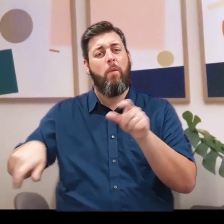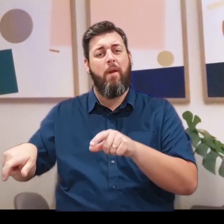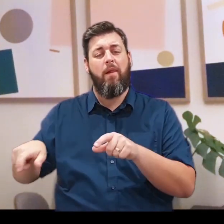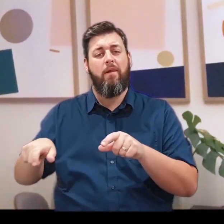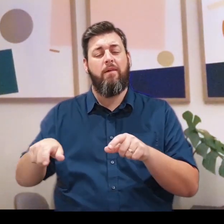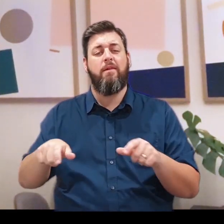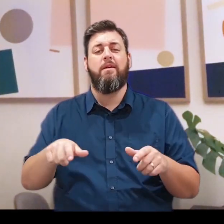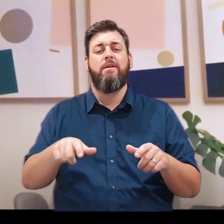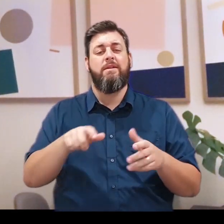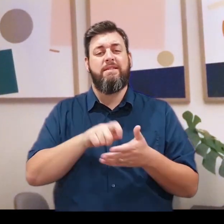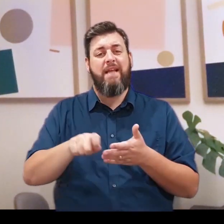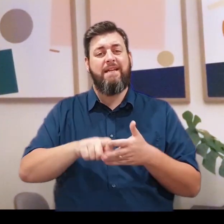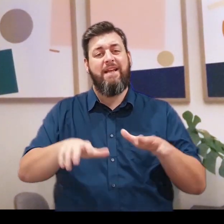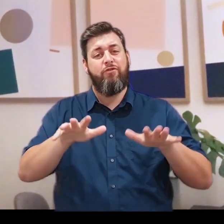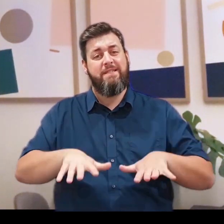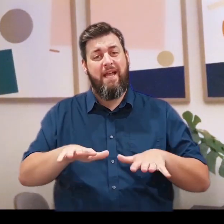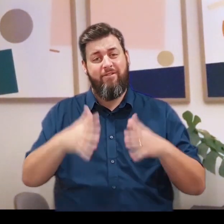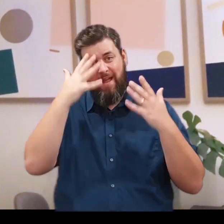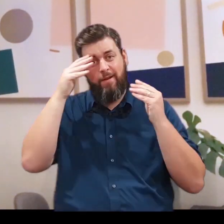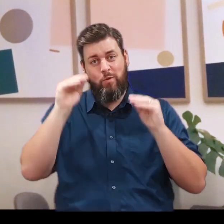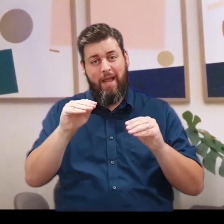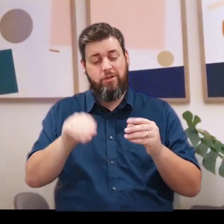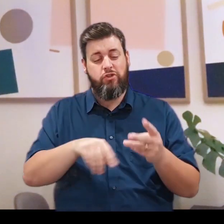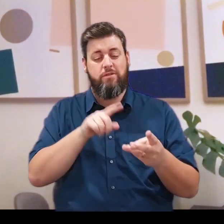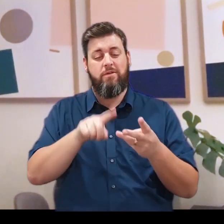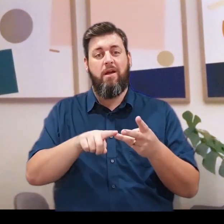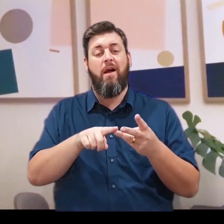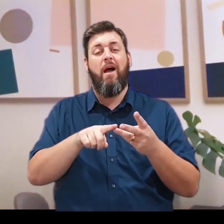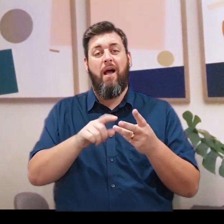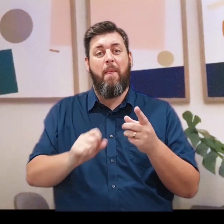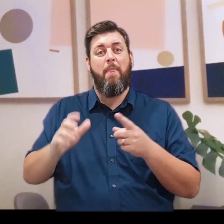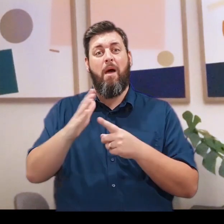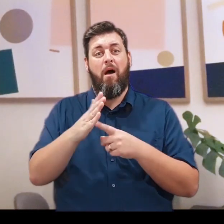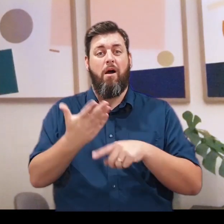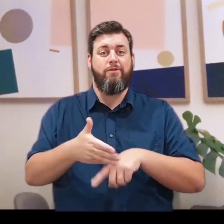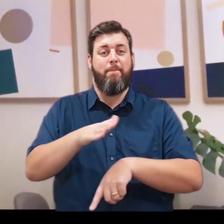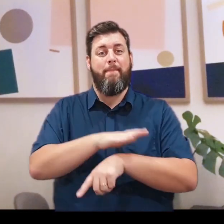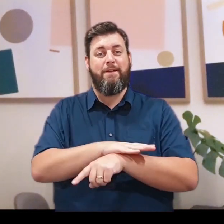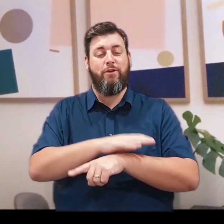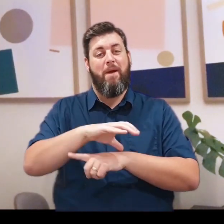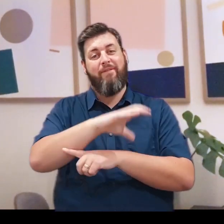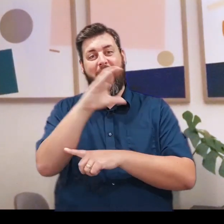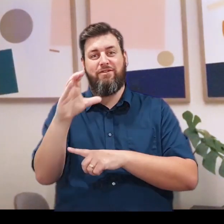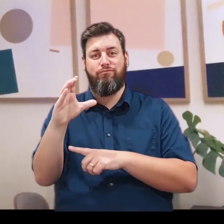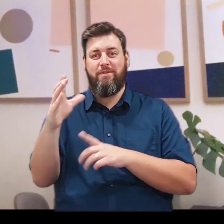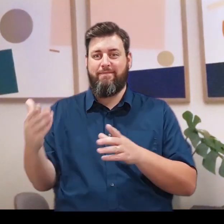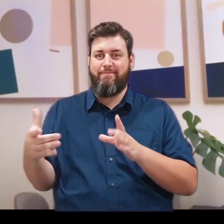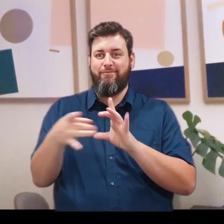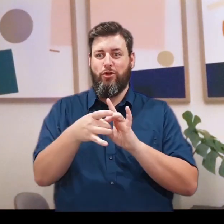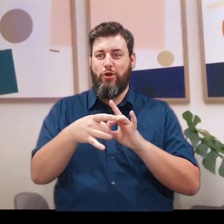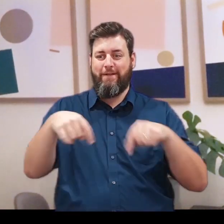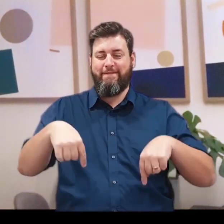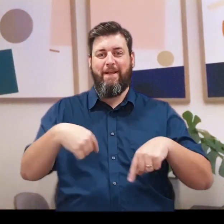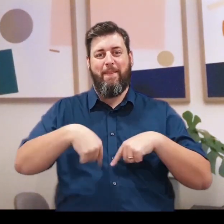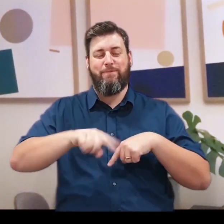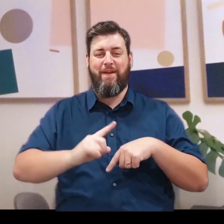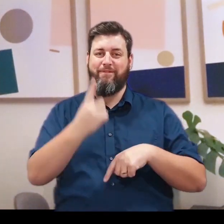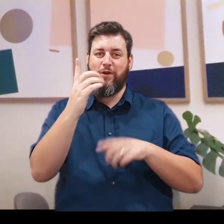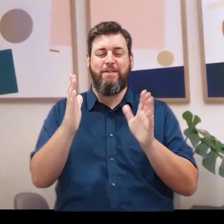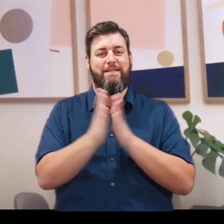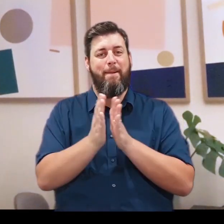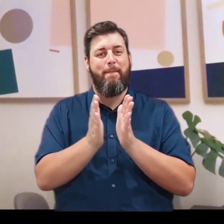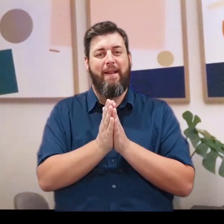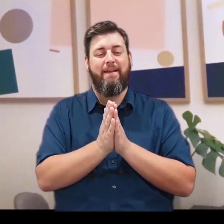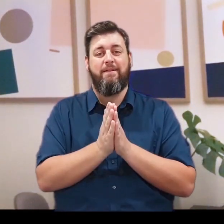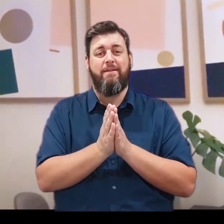of State for Education and the Archbishop of Canterbury for joining us for our first assembly this week.